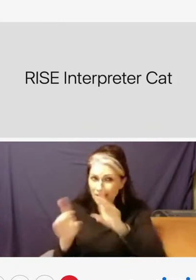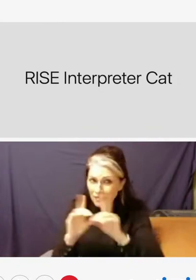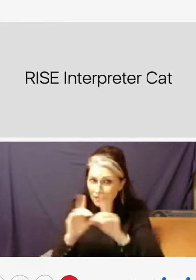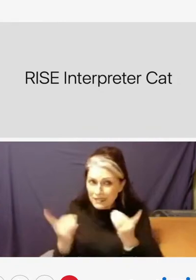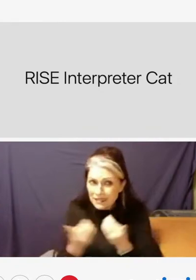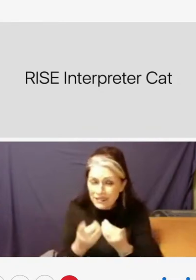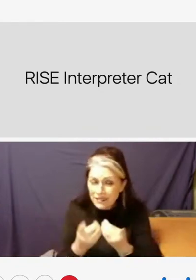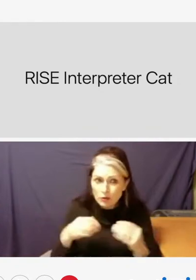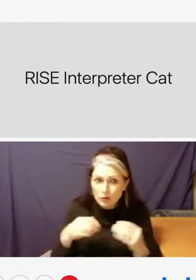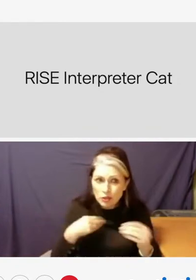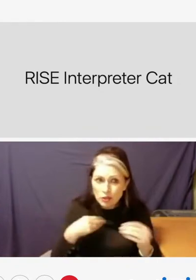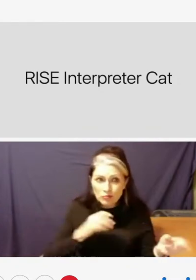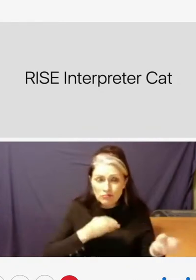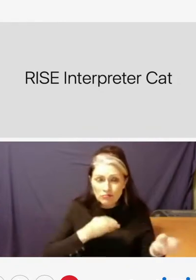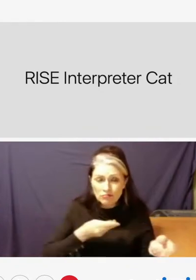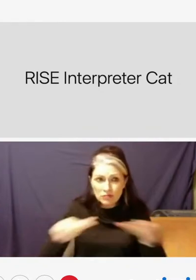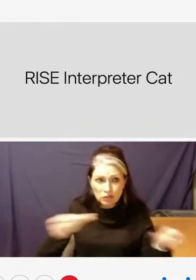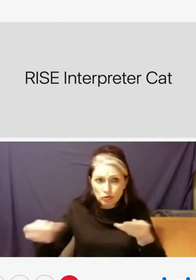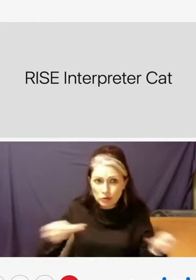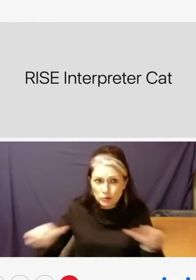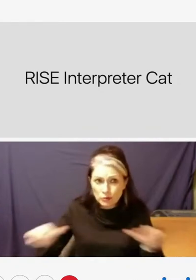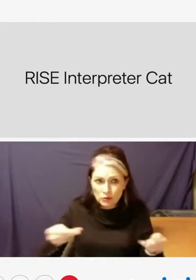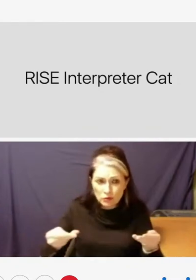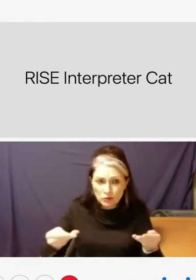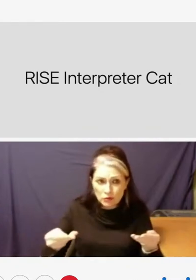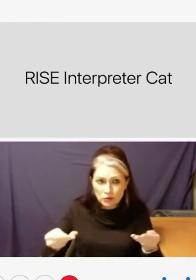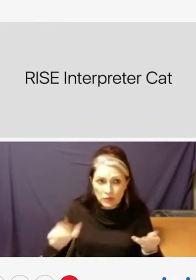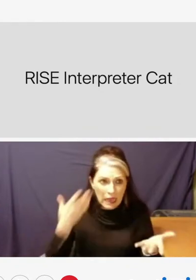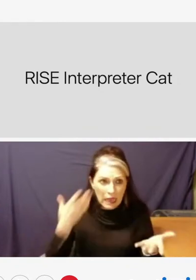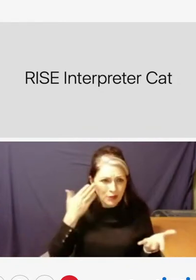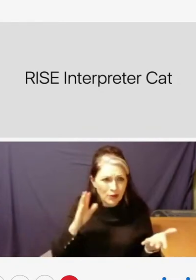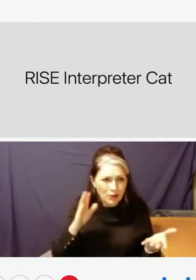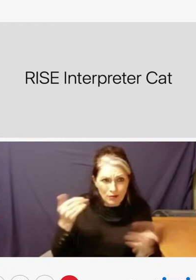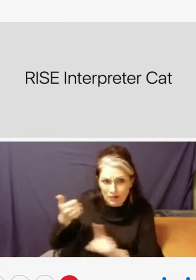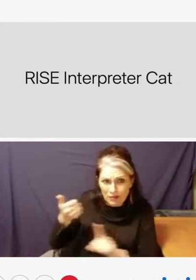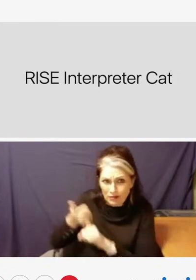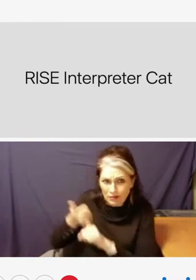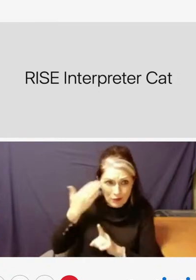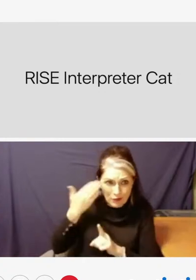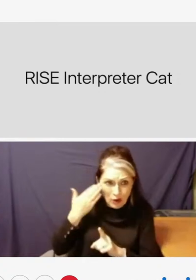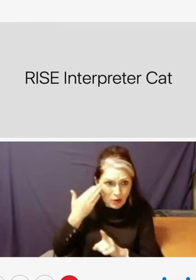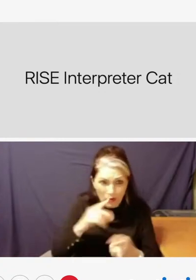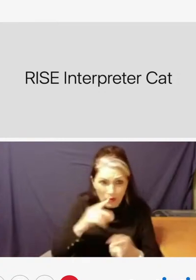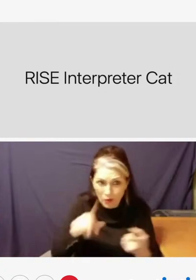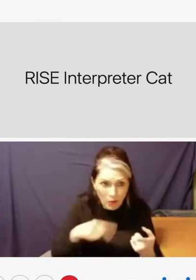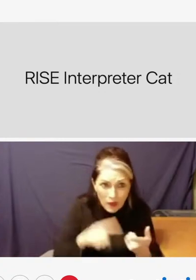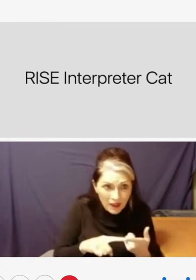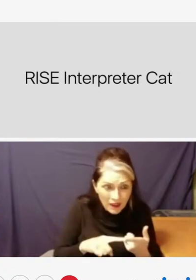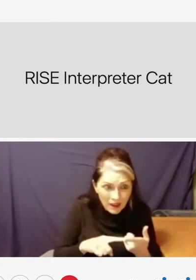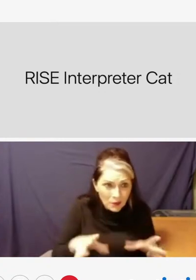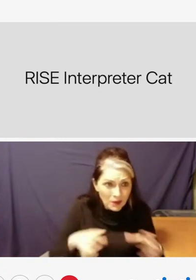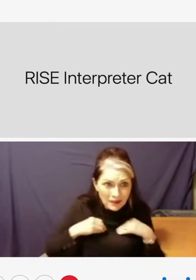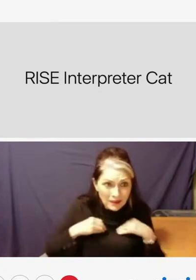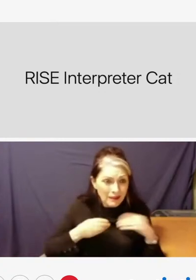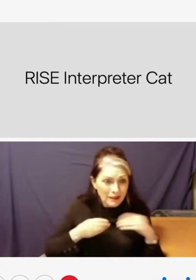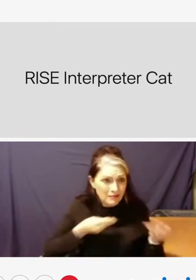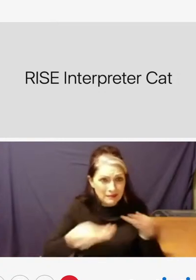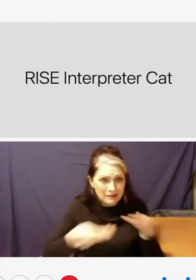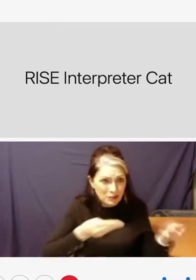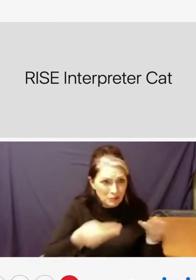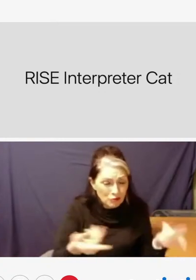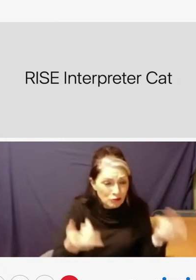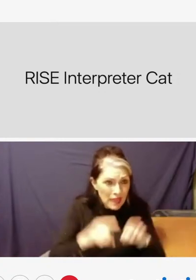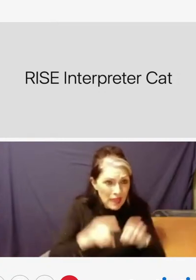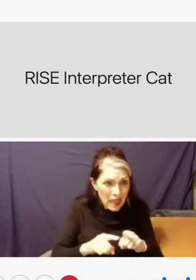distribute them so that was my main I don't know you know or when uh that distribution is going to happen is that